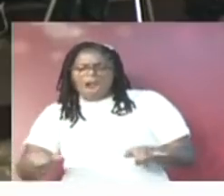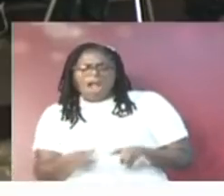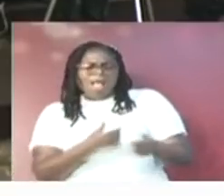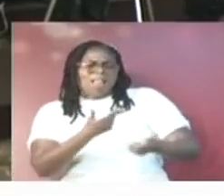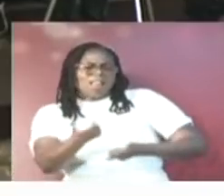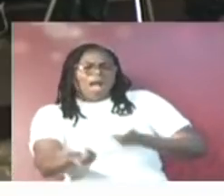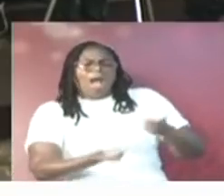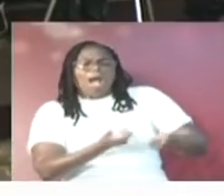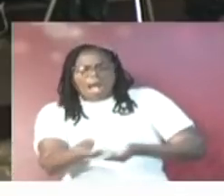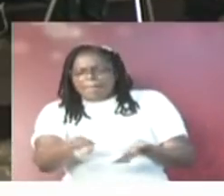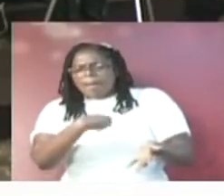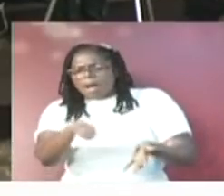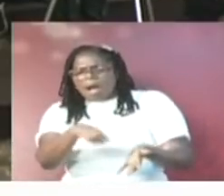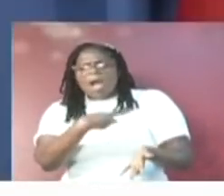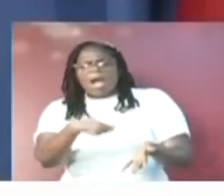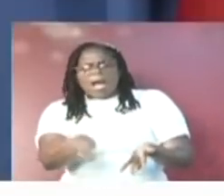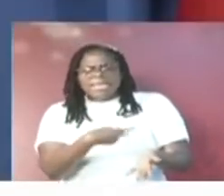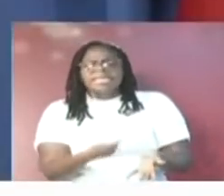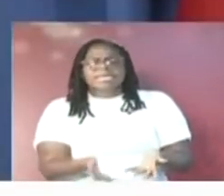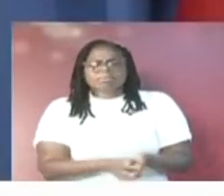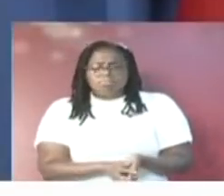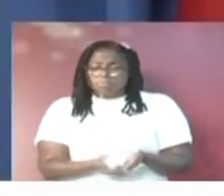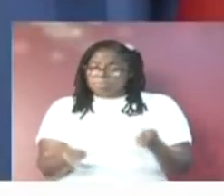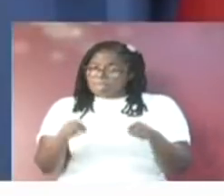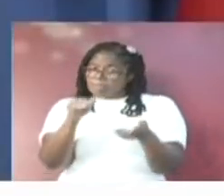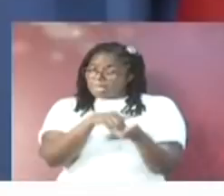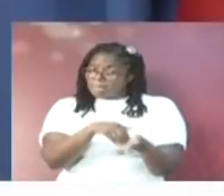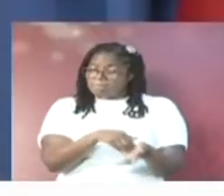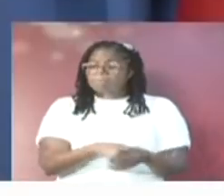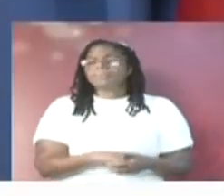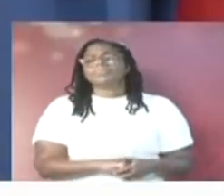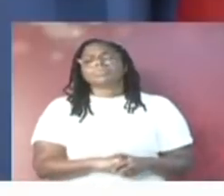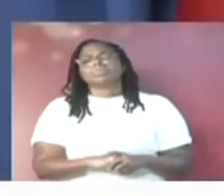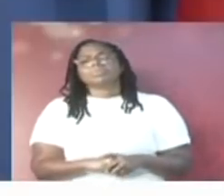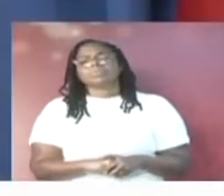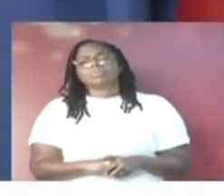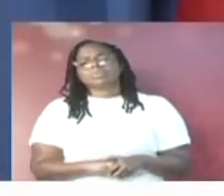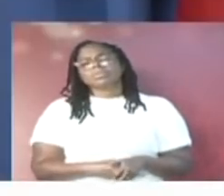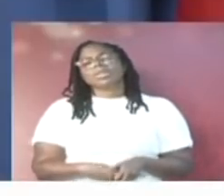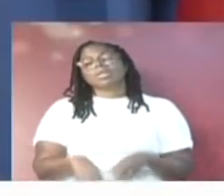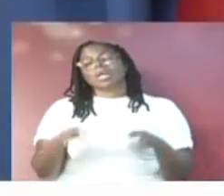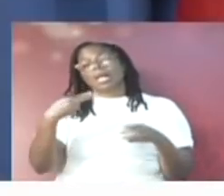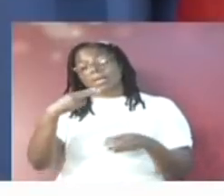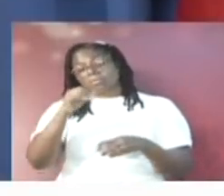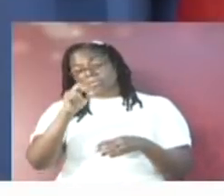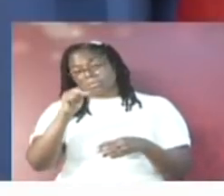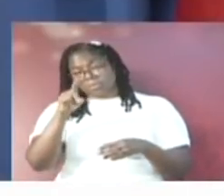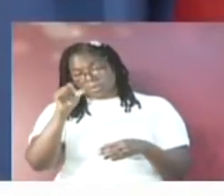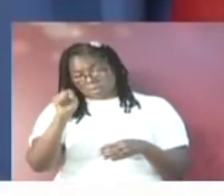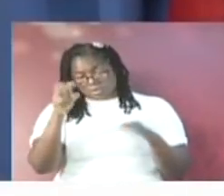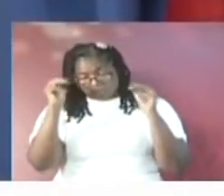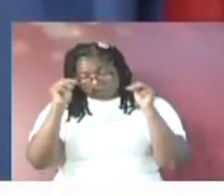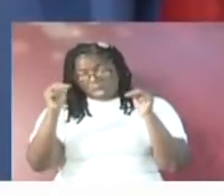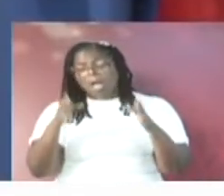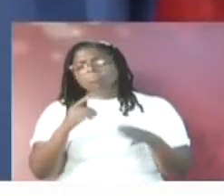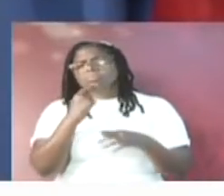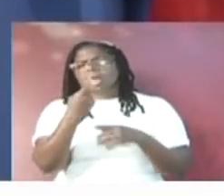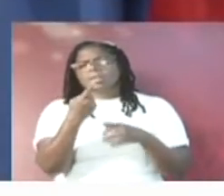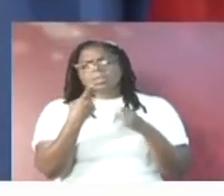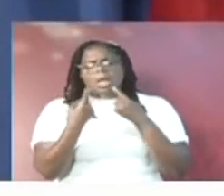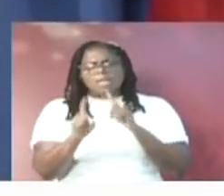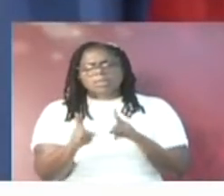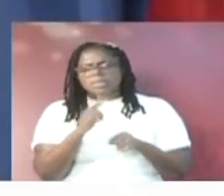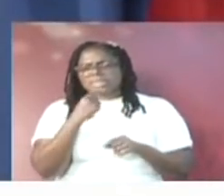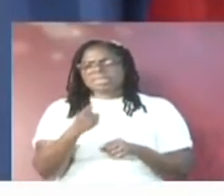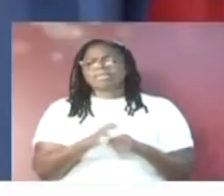There was a lot of discussion in the national community over the last 72